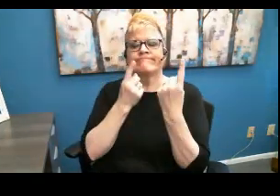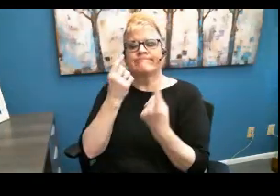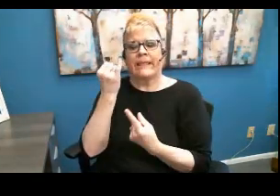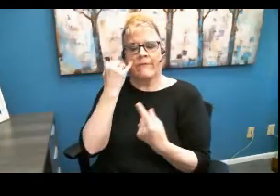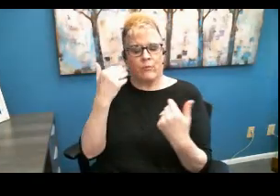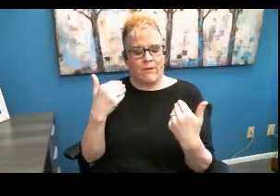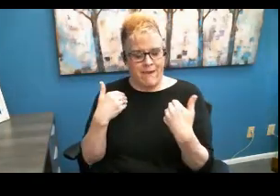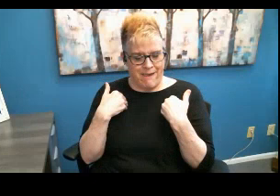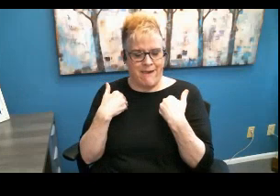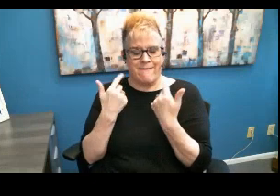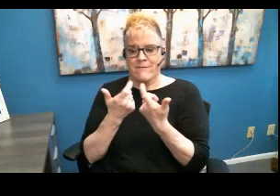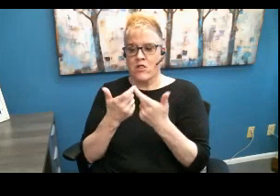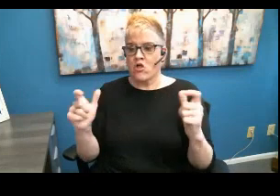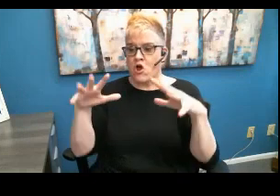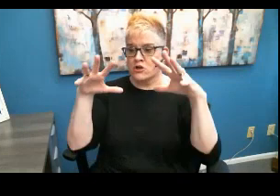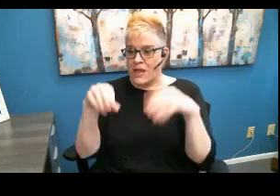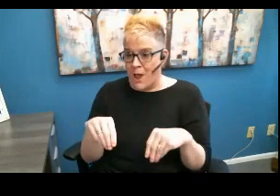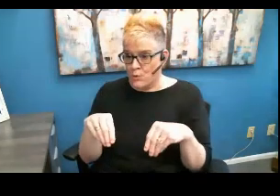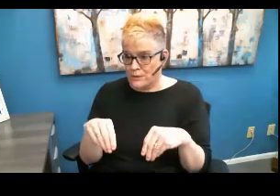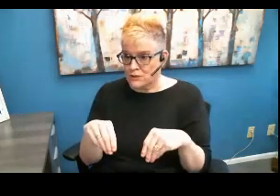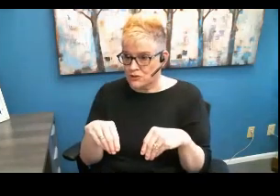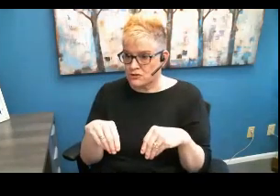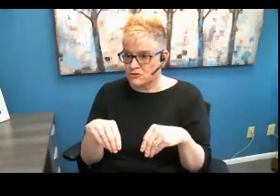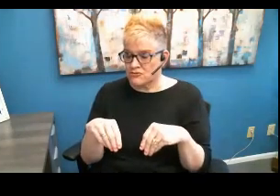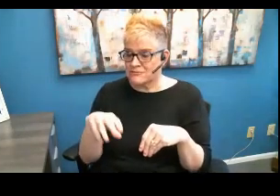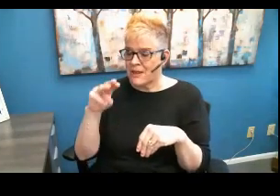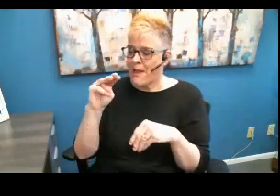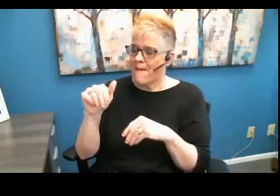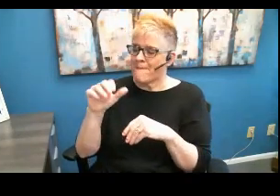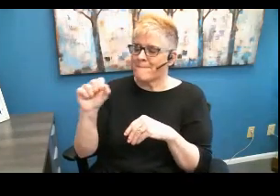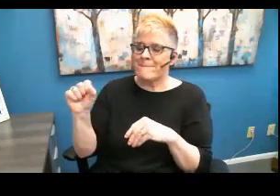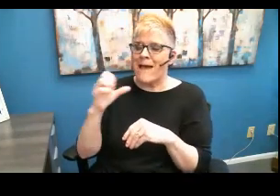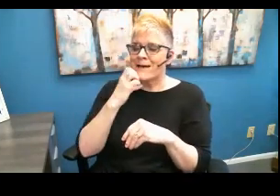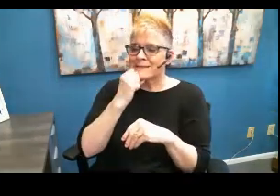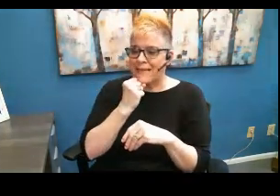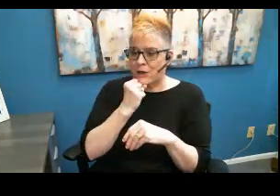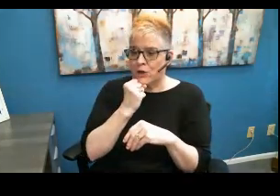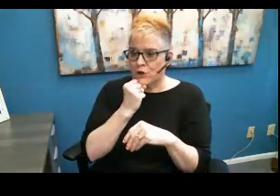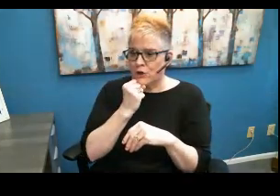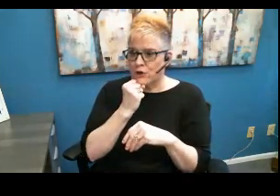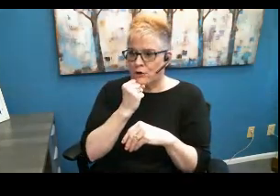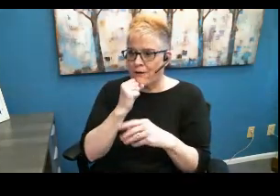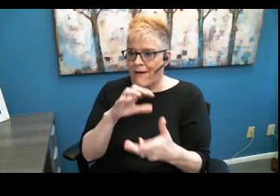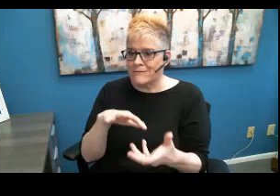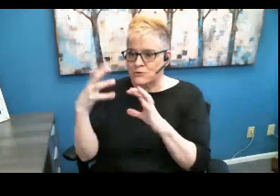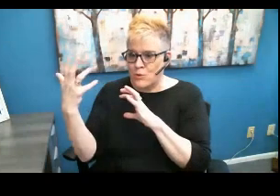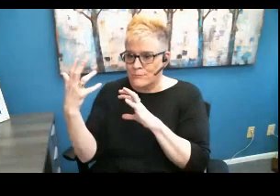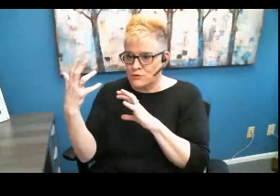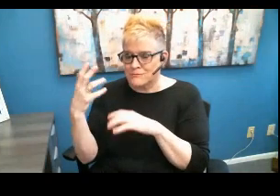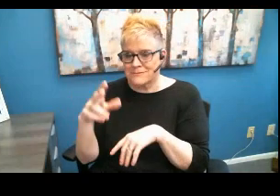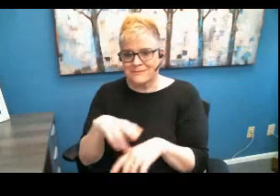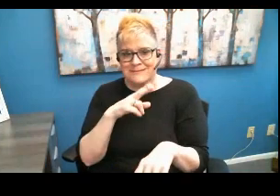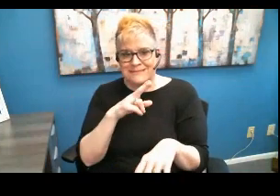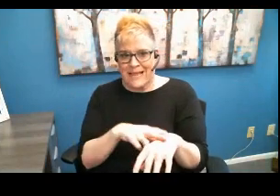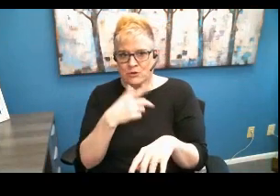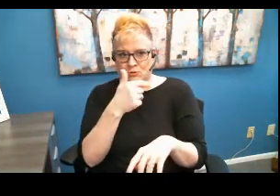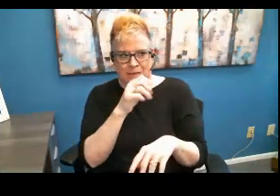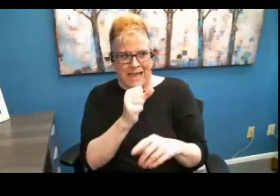have a large outage and a kind of a mass care response to disruptions in natural gas supply.